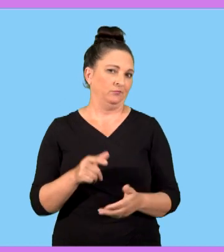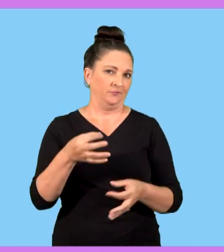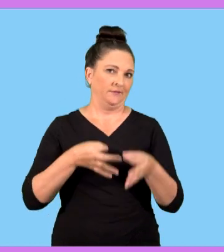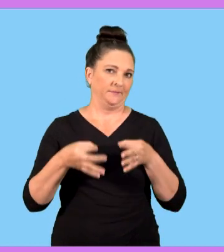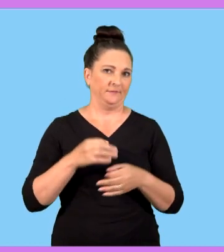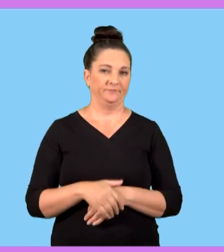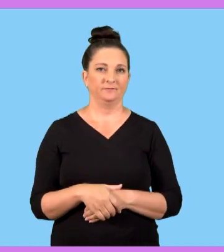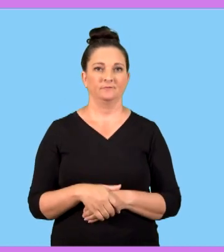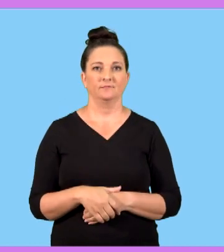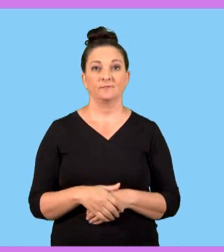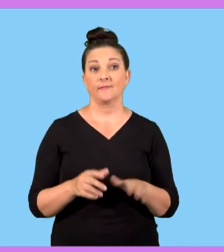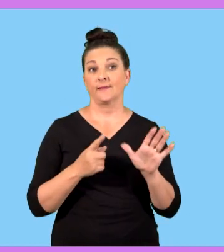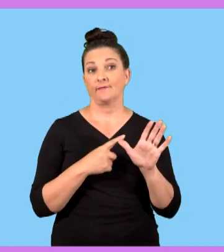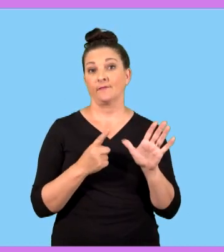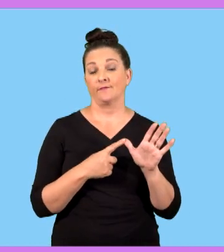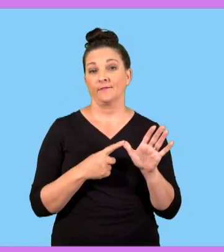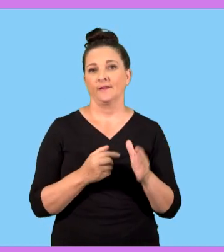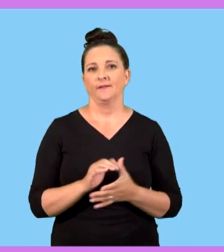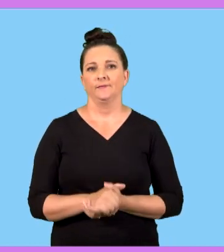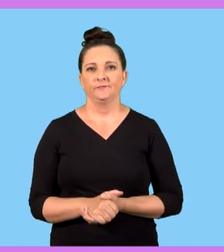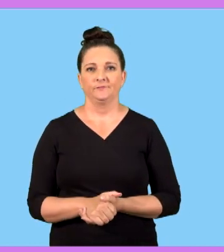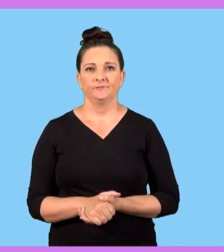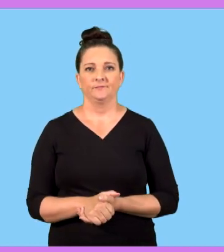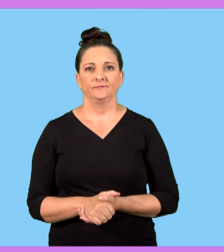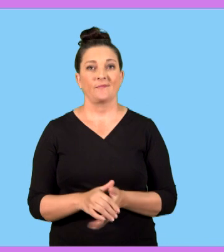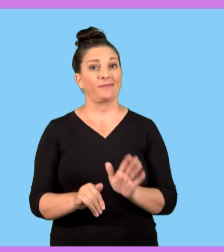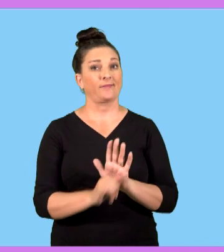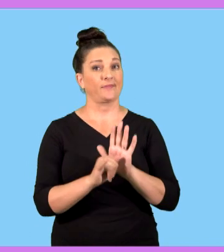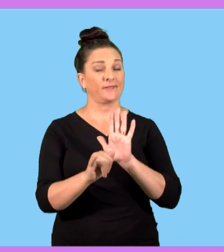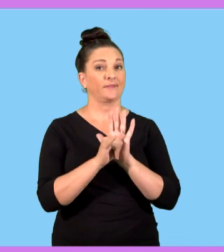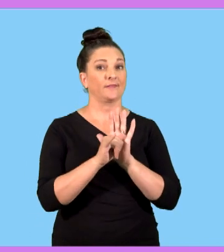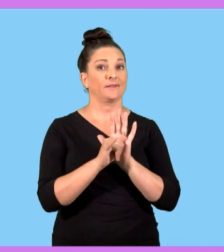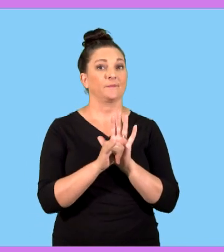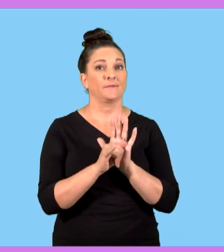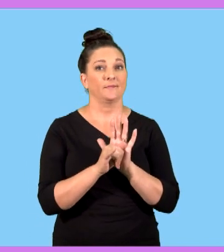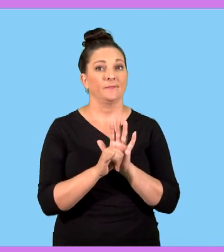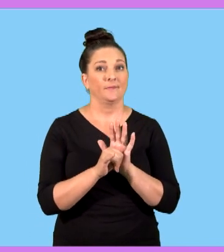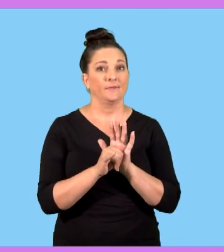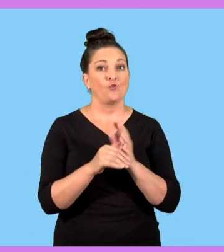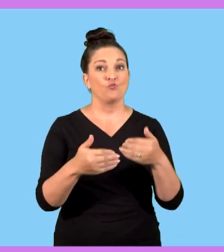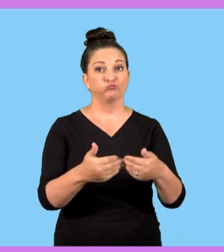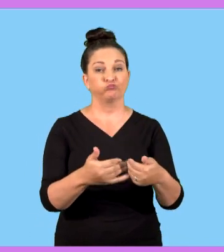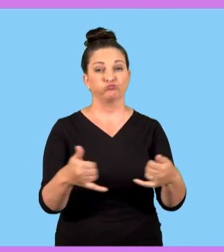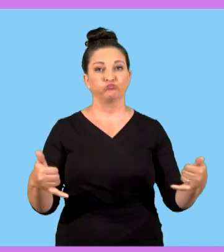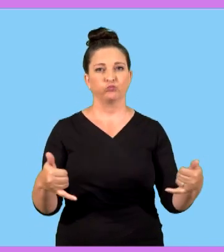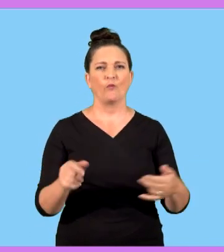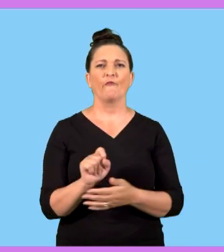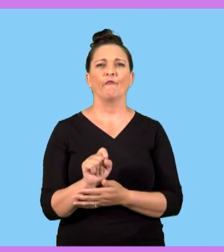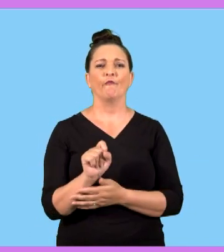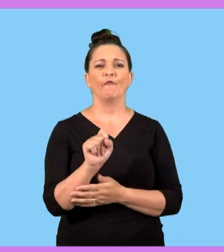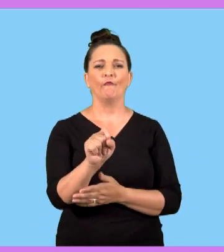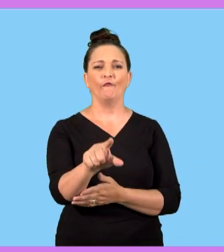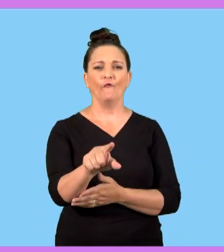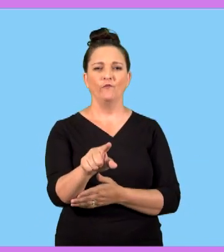indicating? Now let's look at number 5. Question number 5 says, identify the row